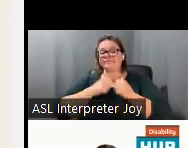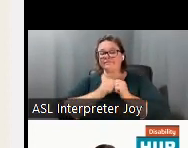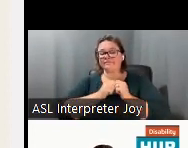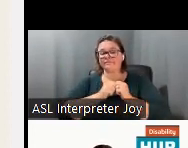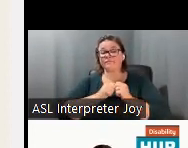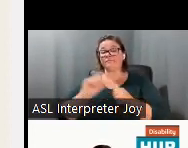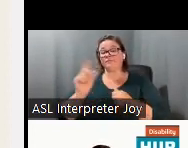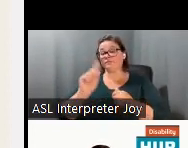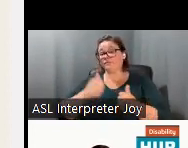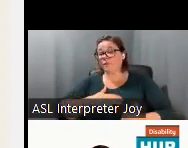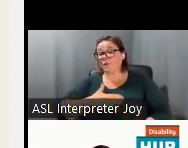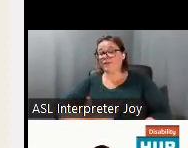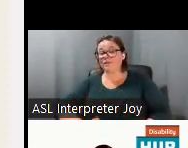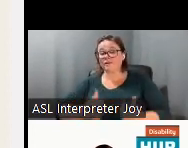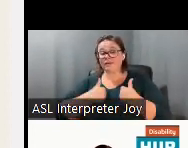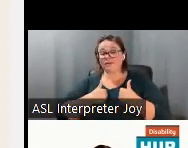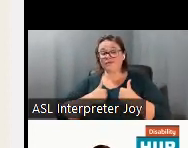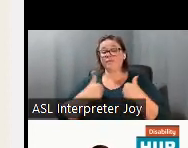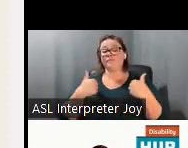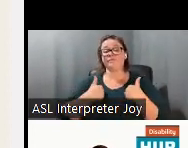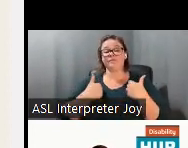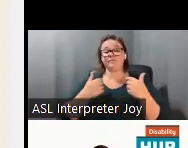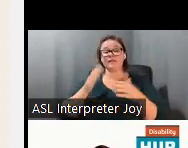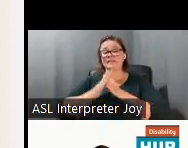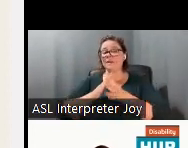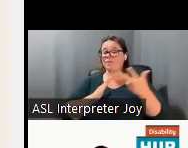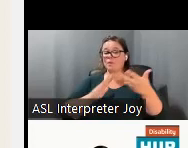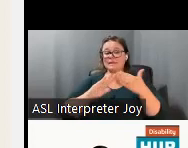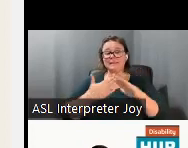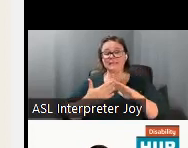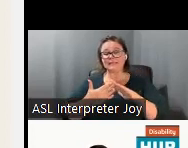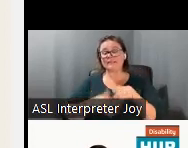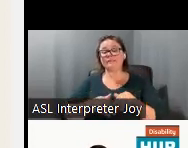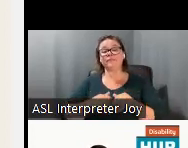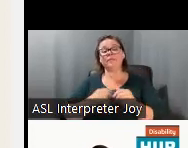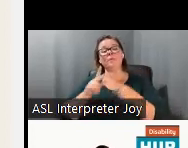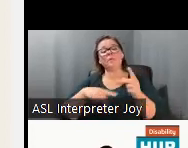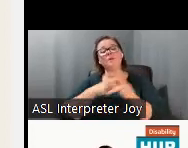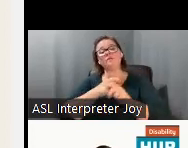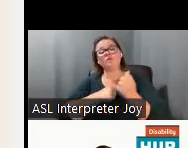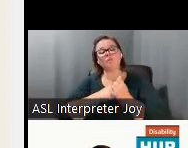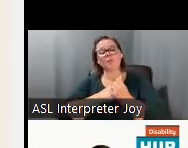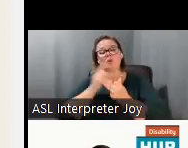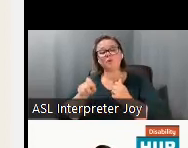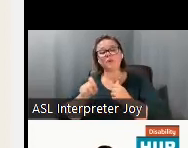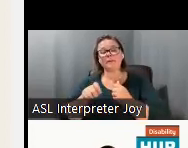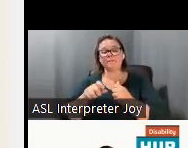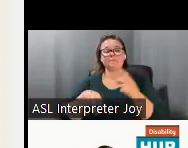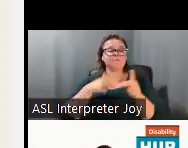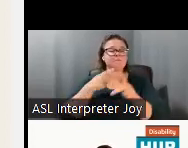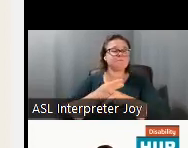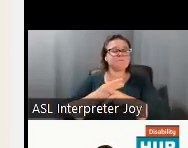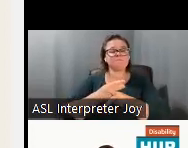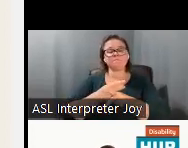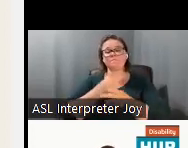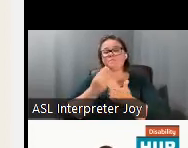Where are you willing to live? What's the top 3 cities? What sort of support do you need? What sort of